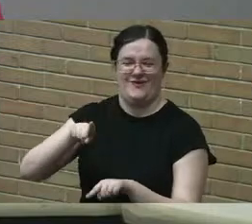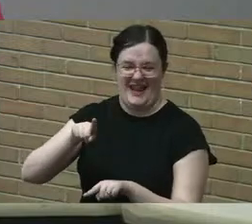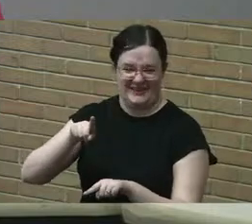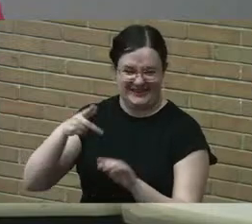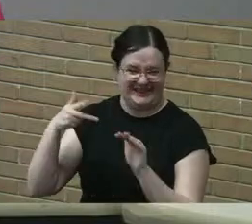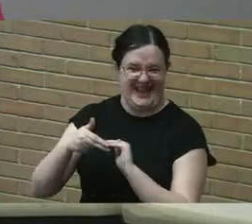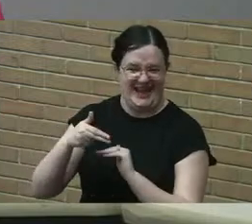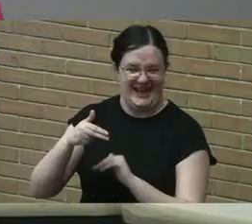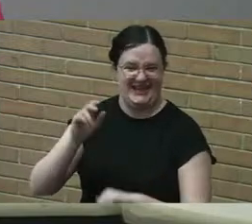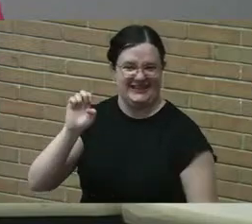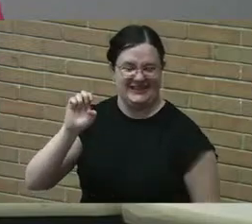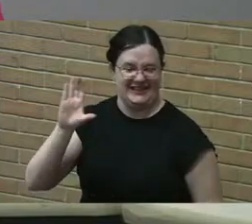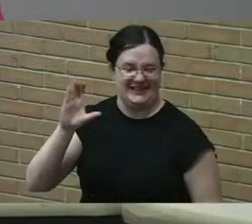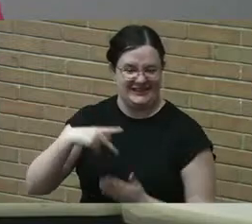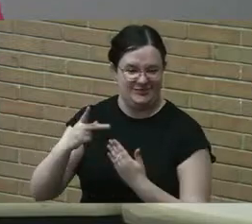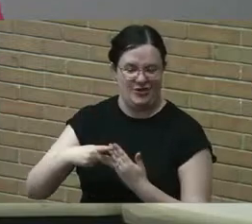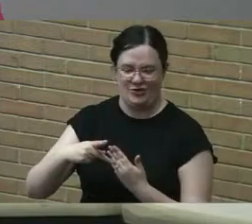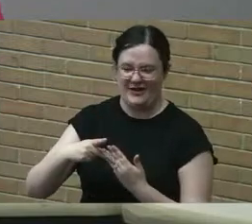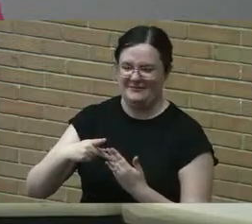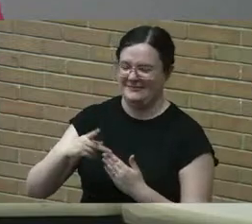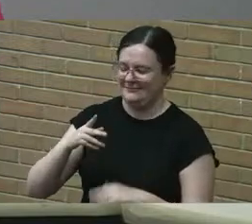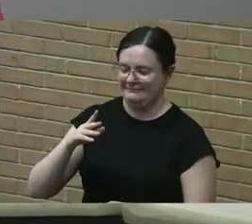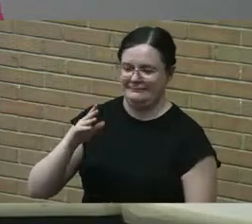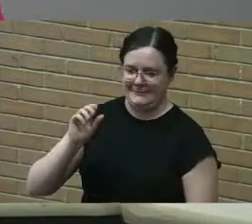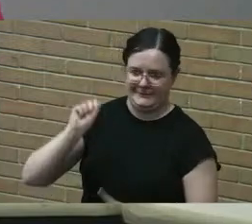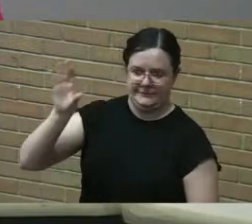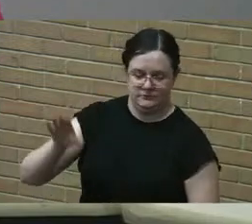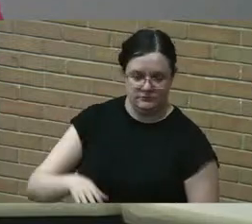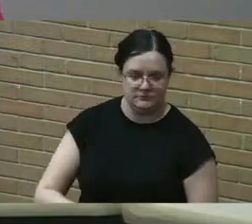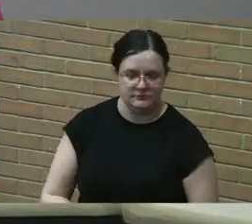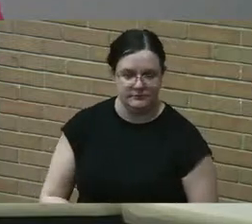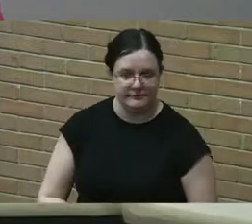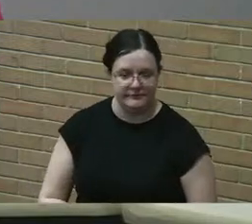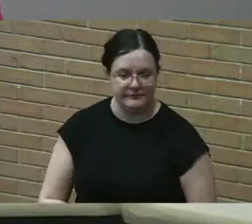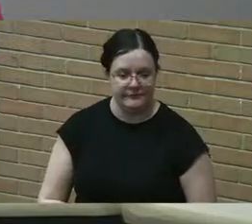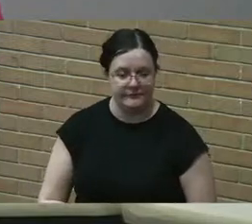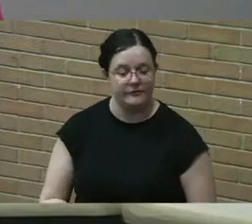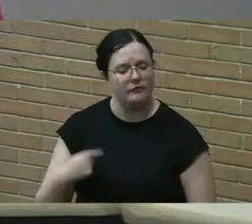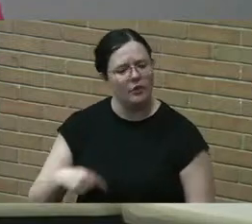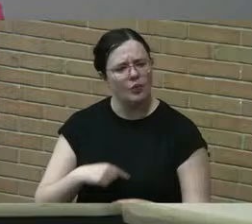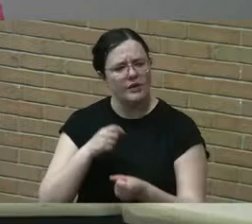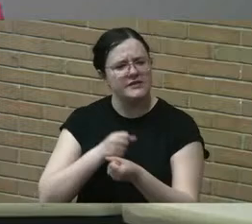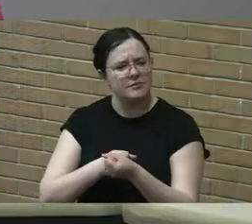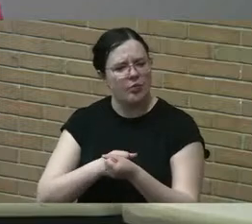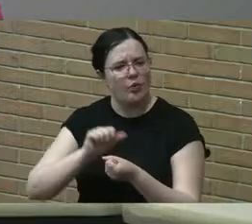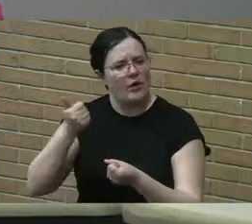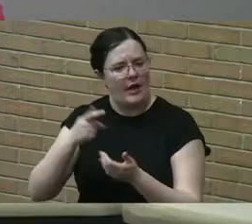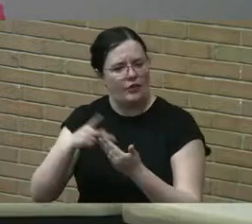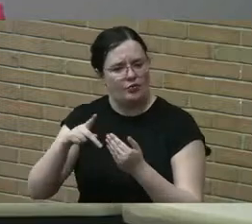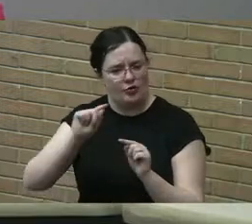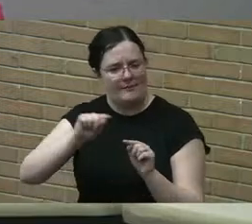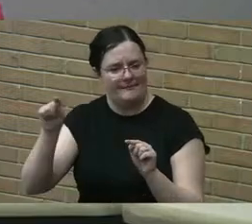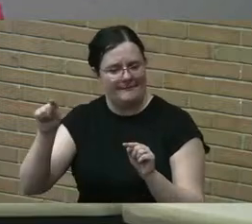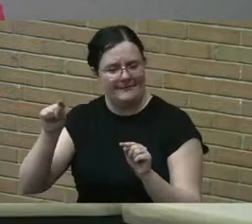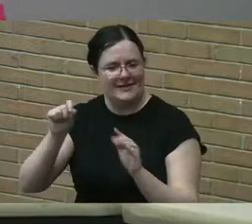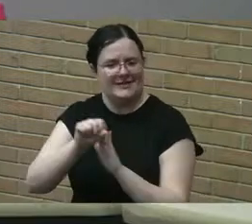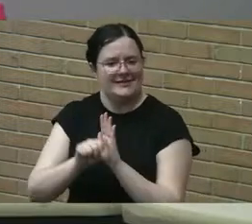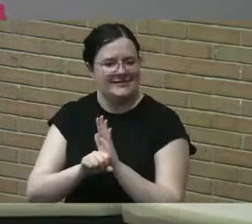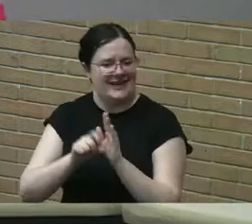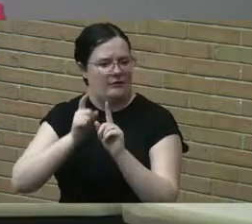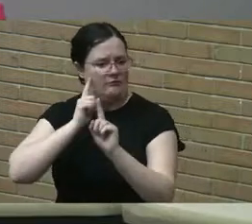program budget. We support the other programs that the state intends to help with this